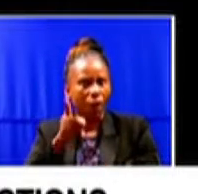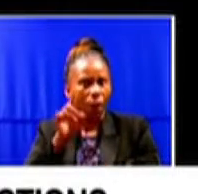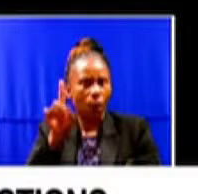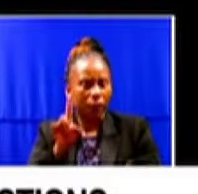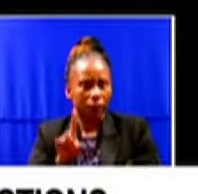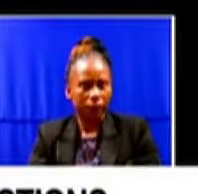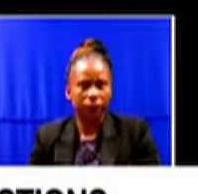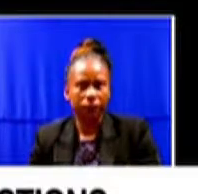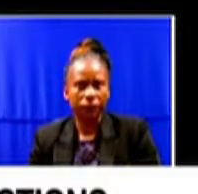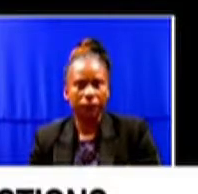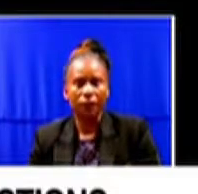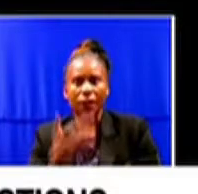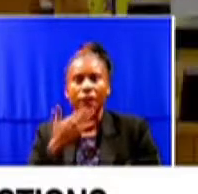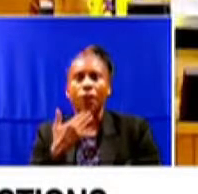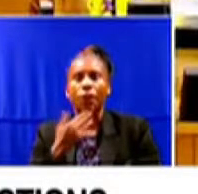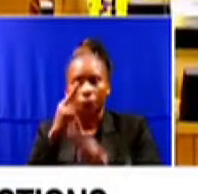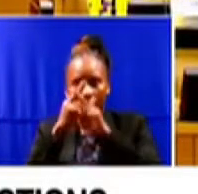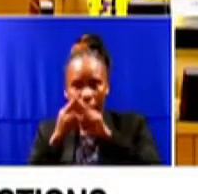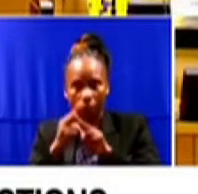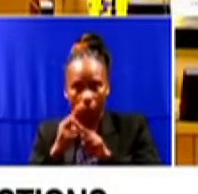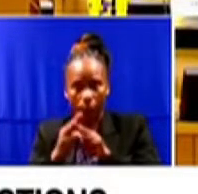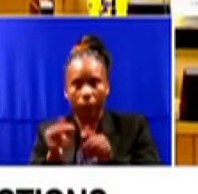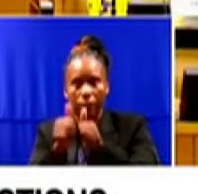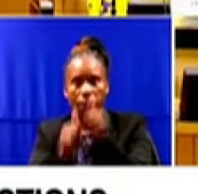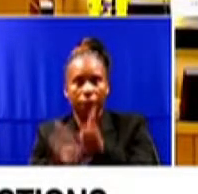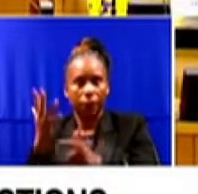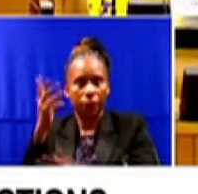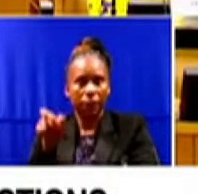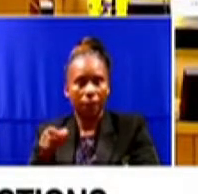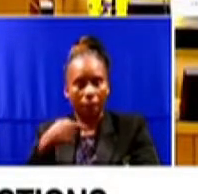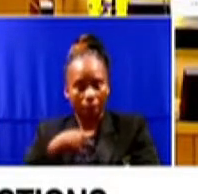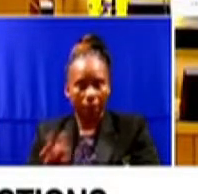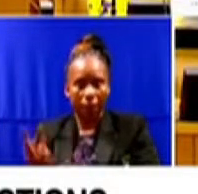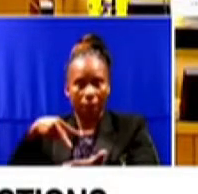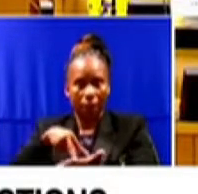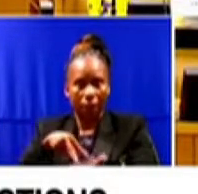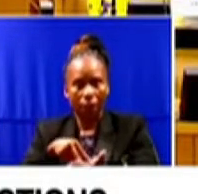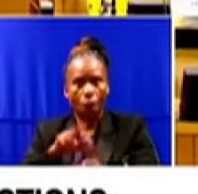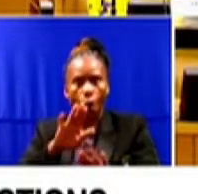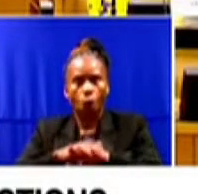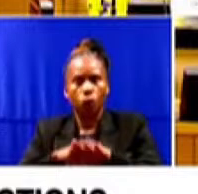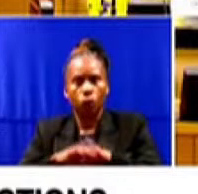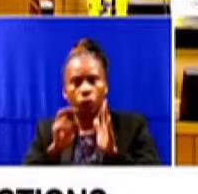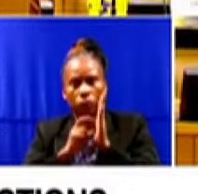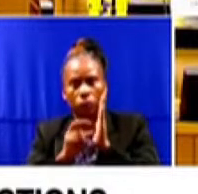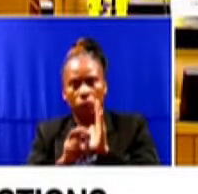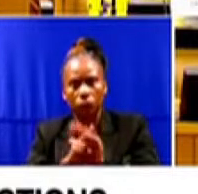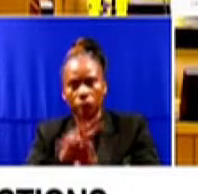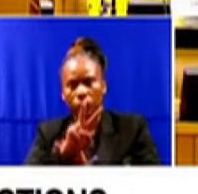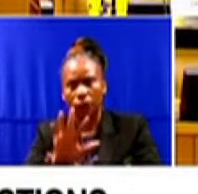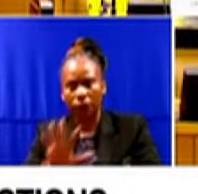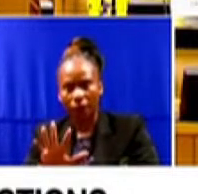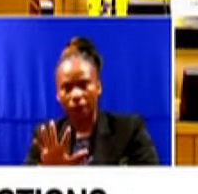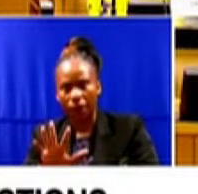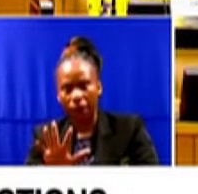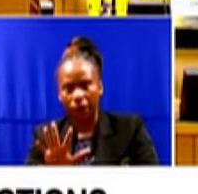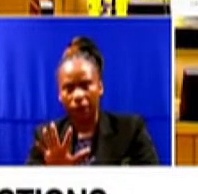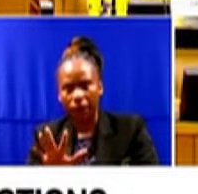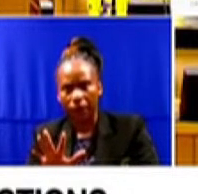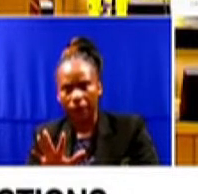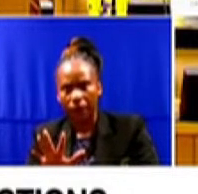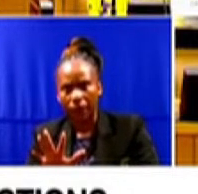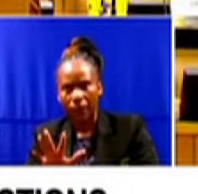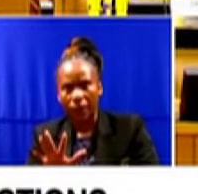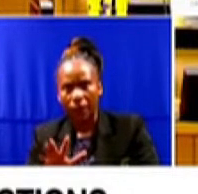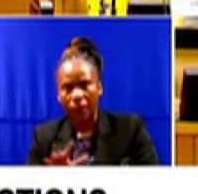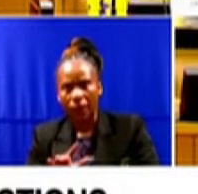Thank you, Honorable Speaker, Deputy Speaker. I'm rising on Rule 85. The person who was speaking before has